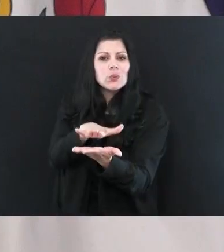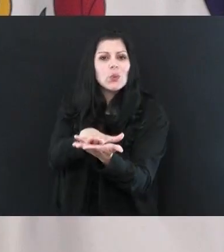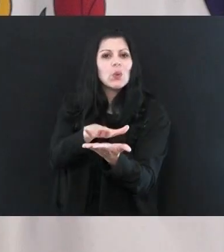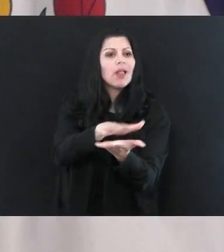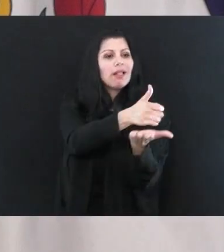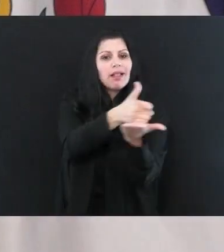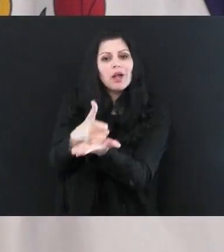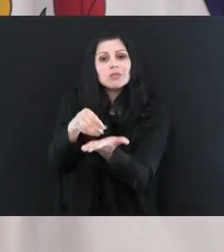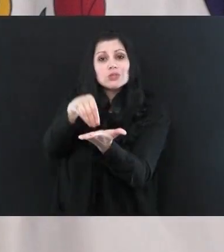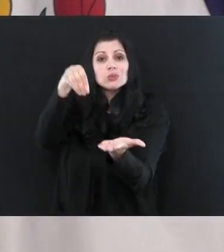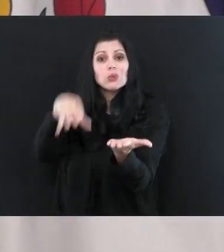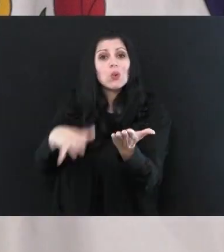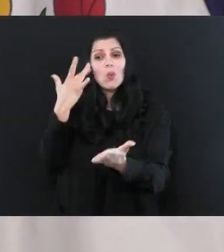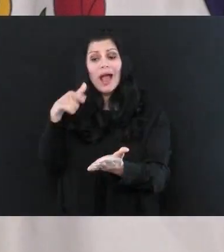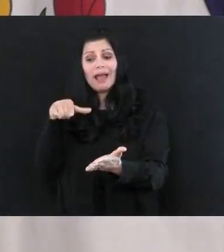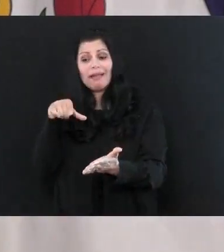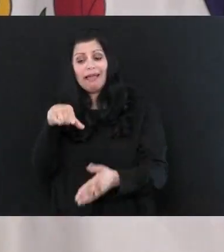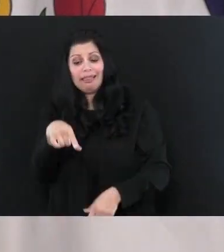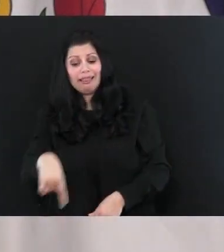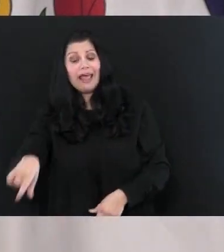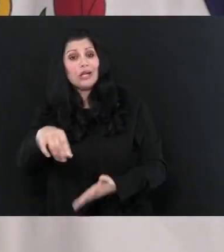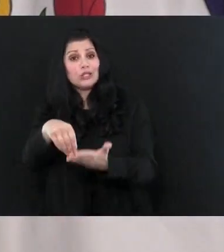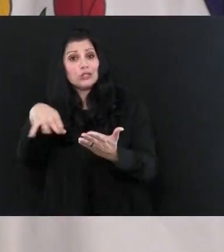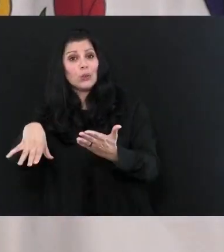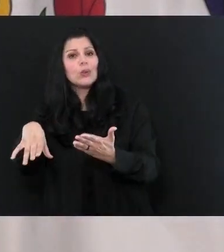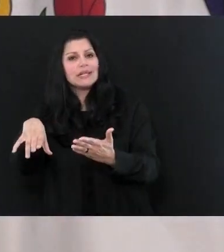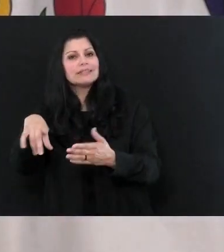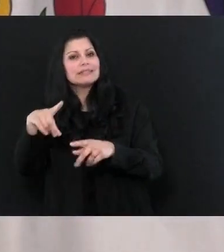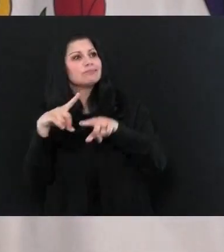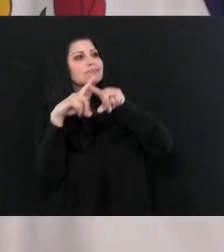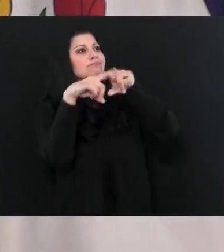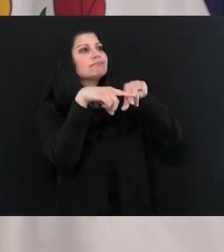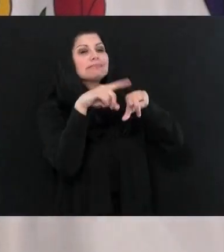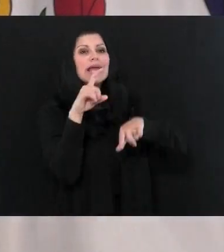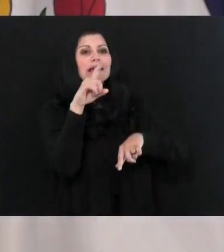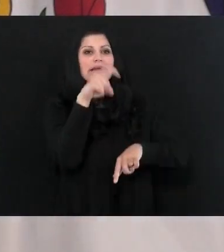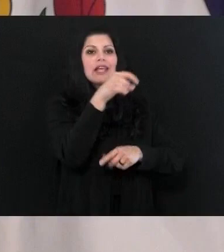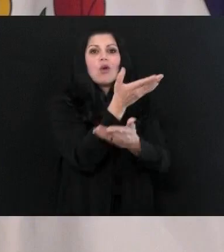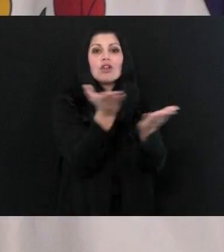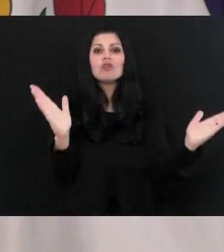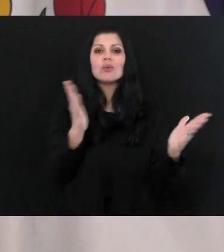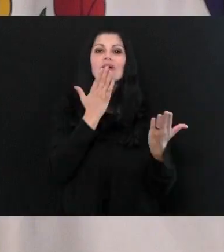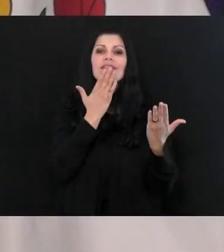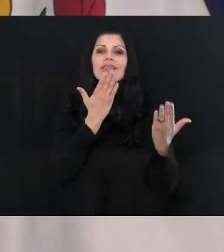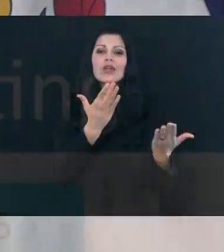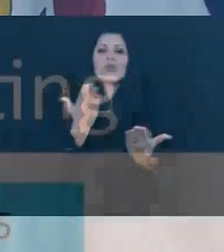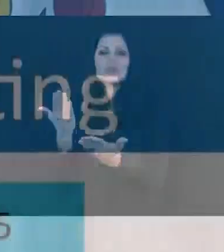because they need you. They really, really need you badly. Anyway, thank you so much.